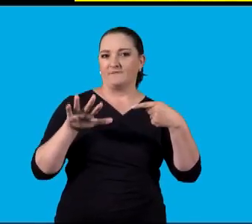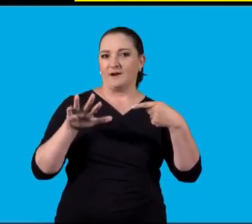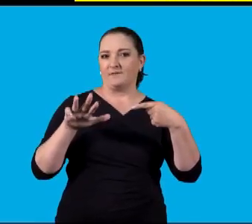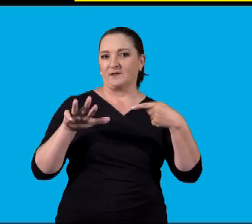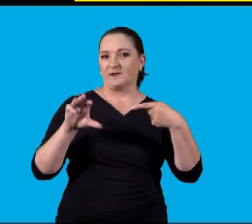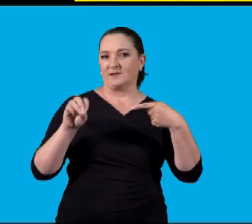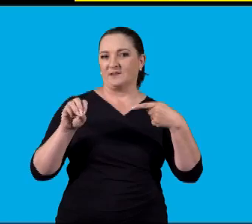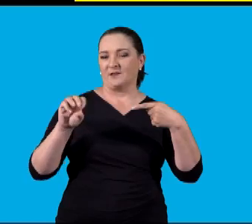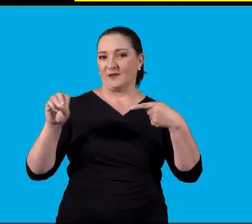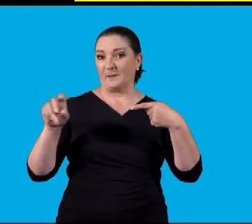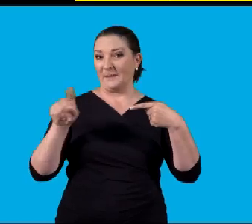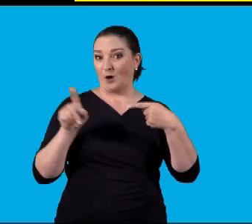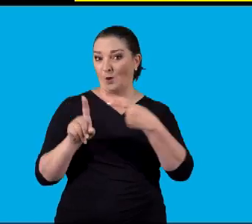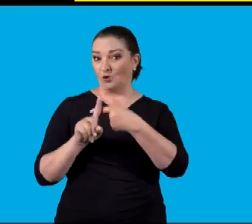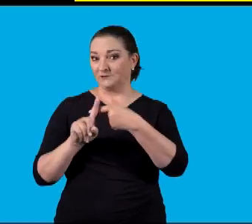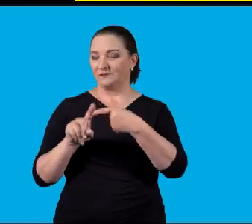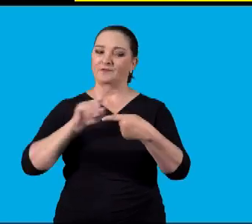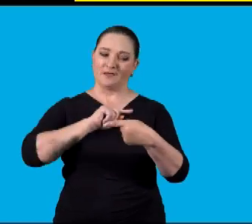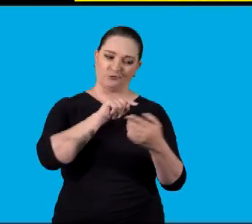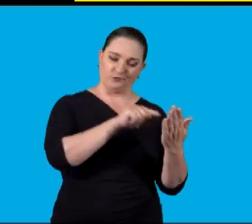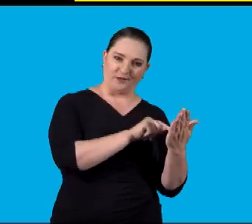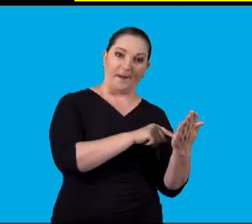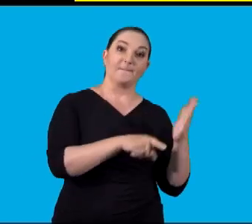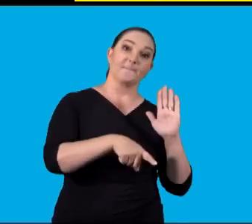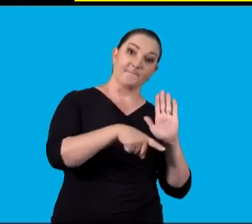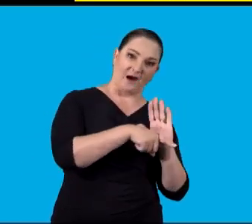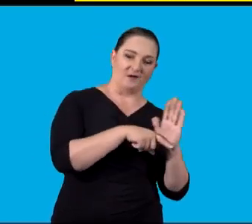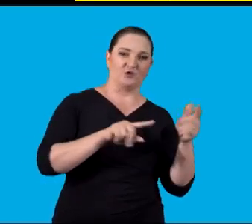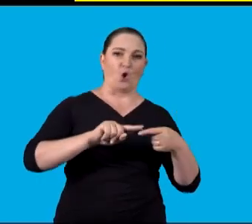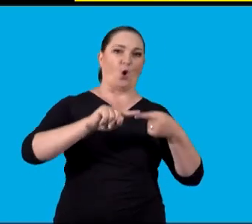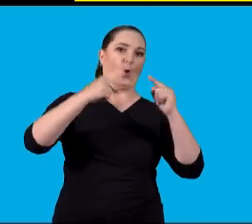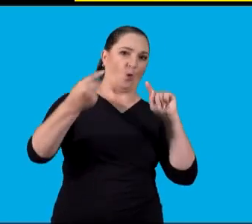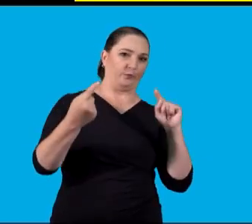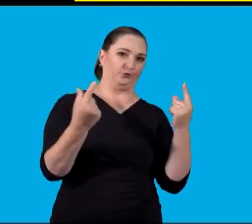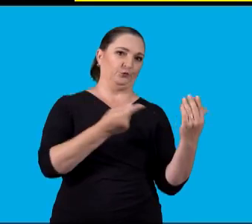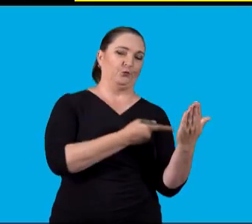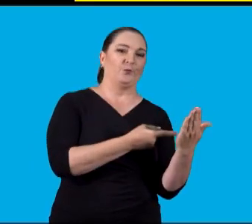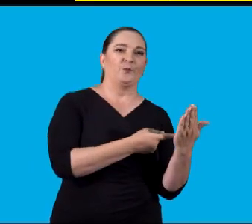13,590,000. I'm not going to say positive, so I'm going to say minus. That is